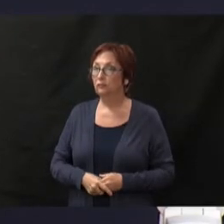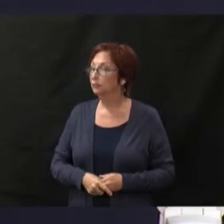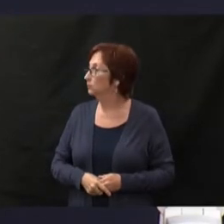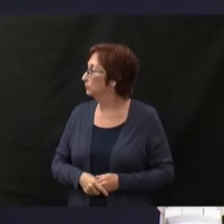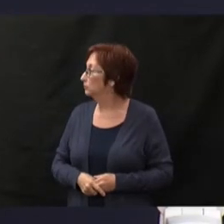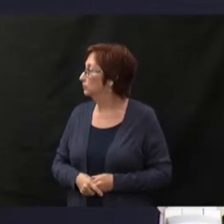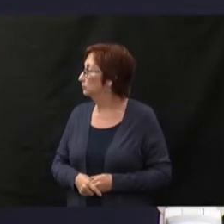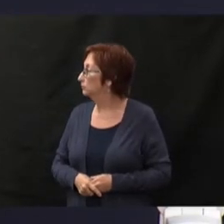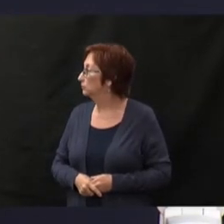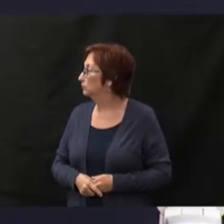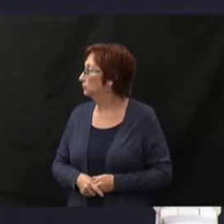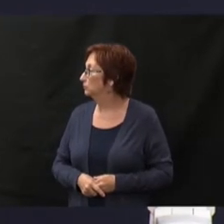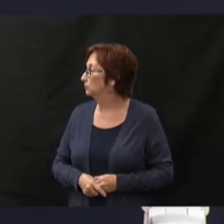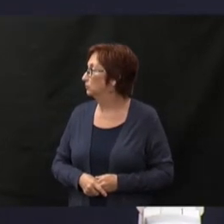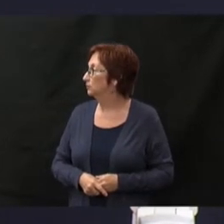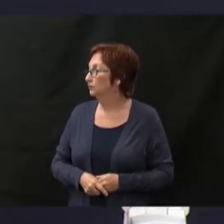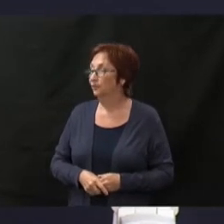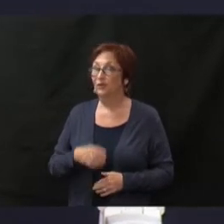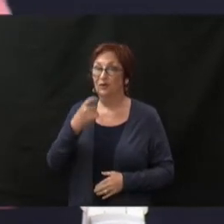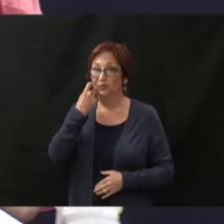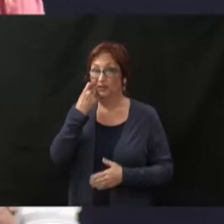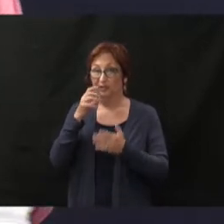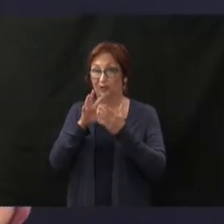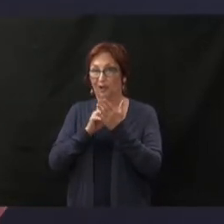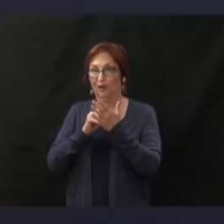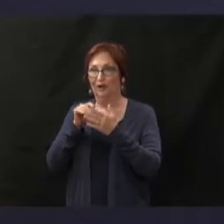we just found out, and we really like it.